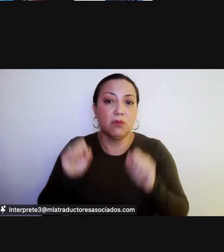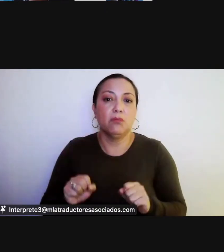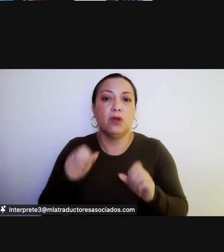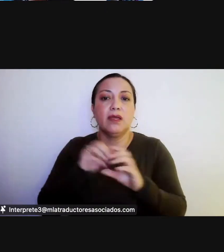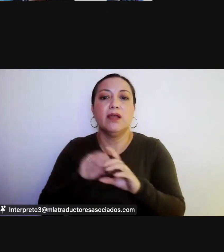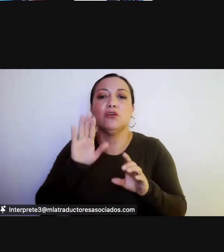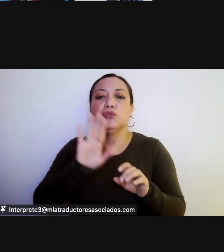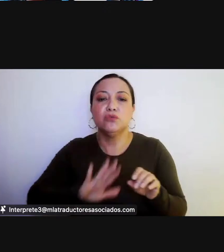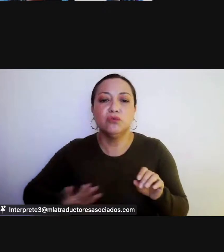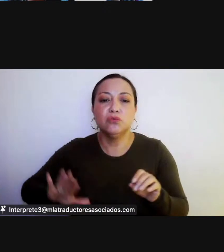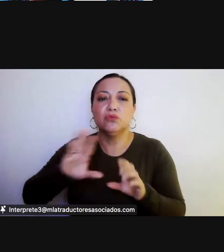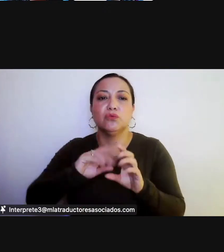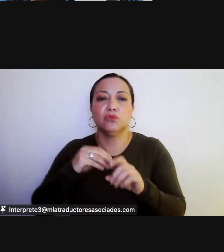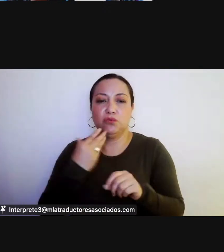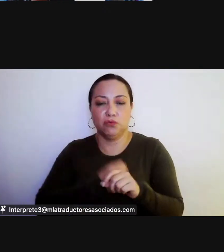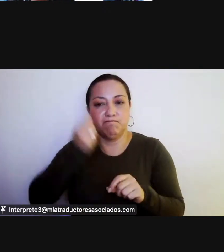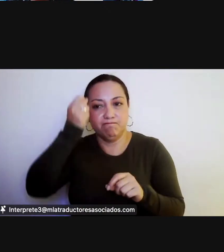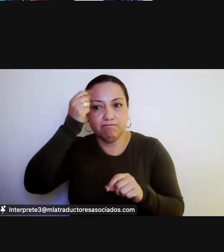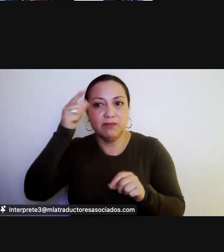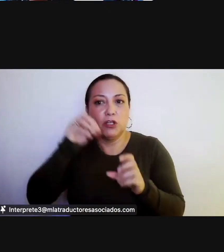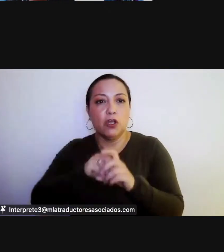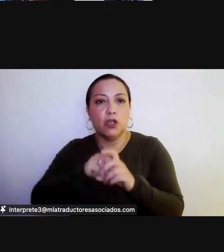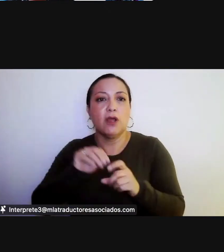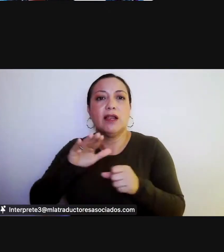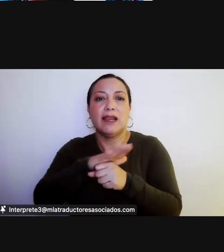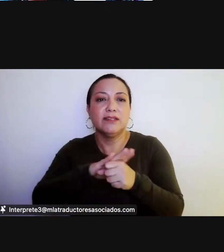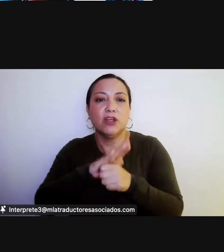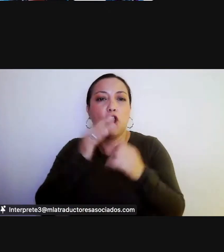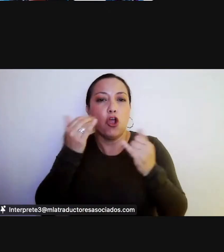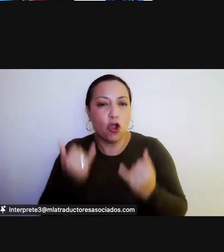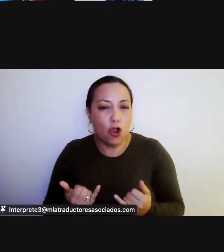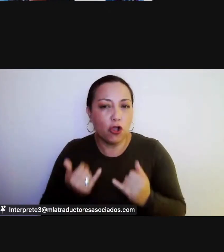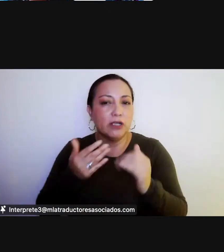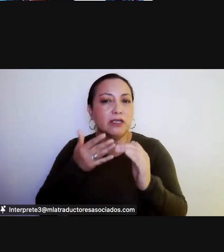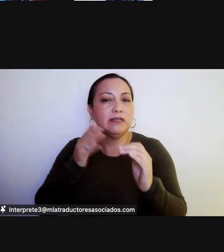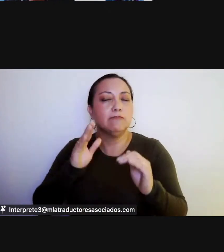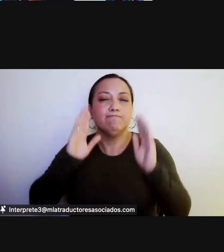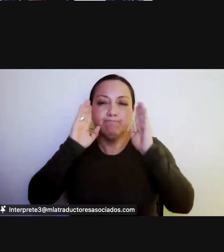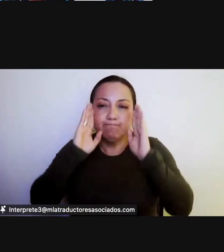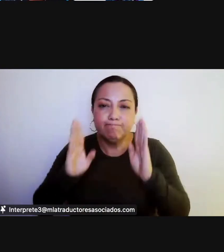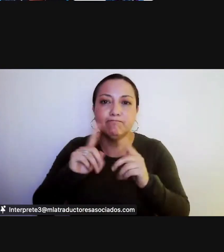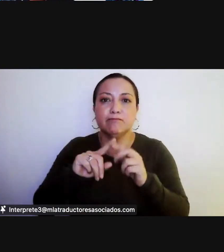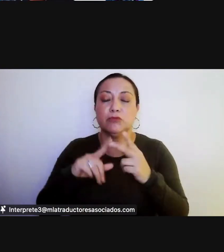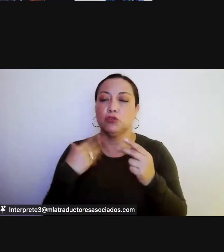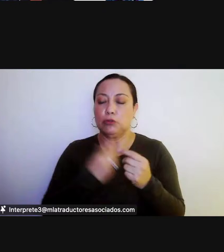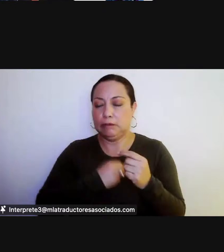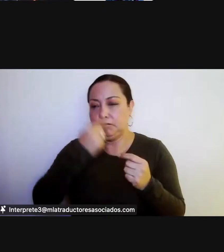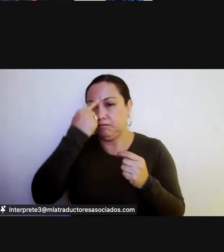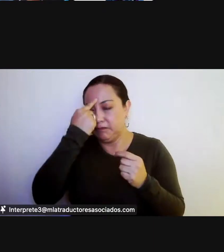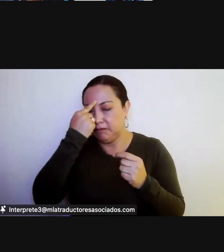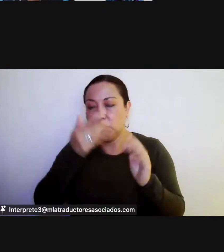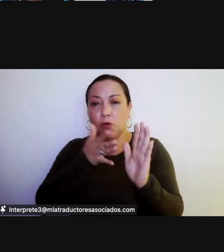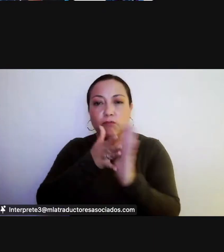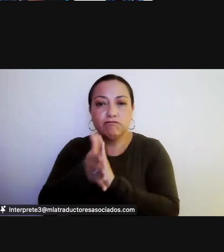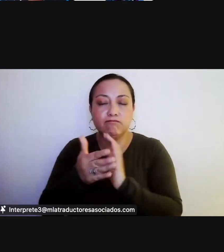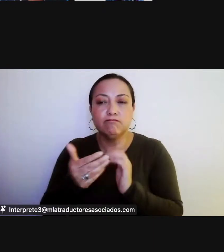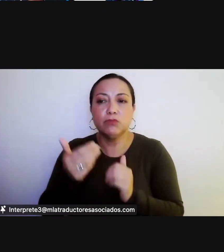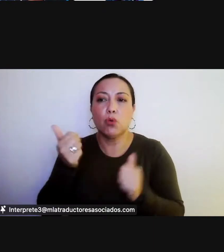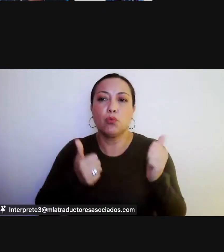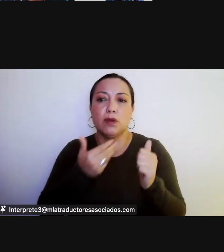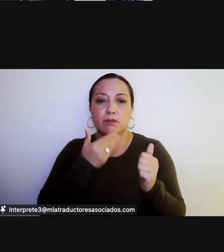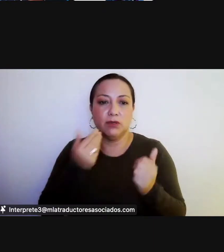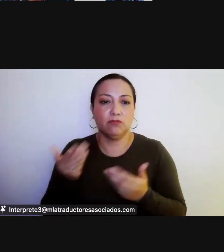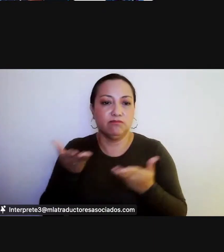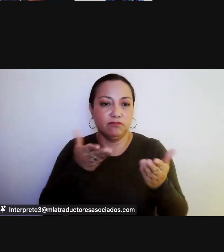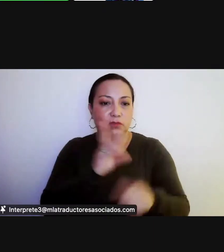final reflection on the content of what we have heard today, and which would be the key message that